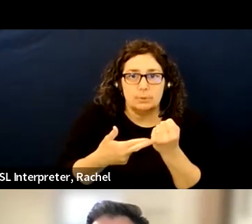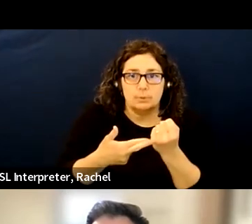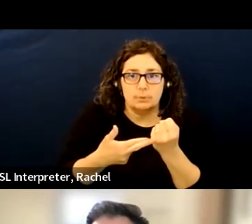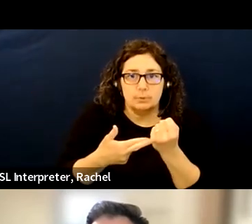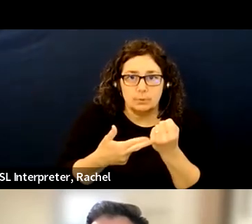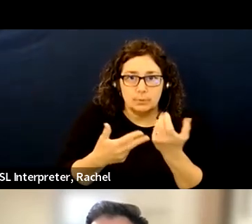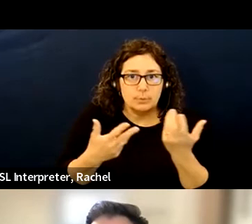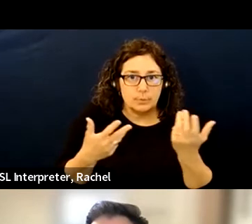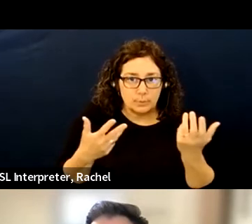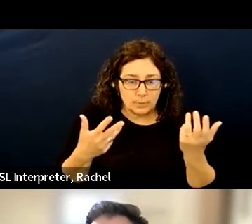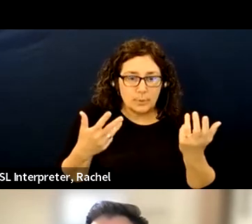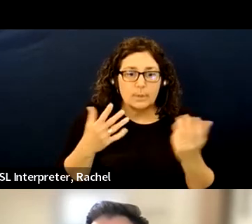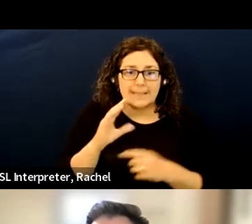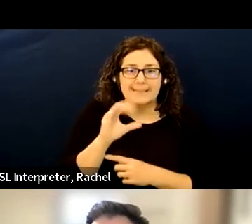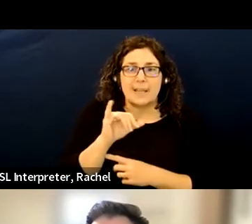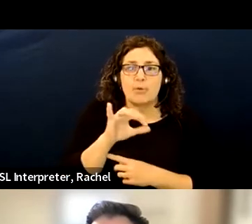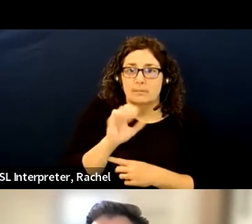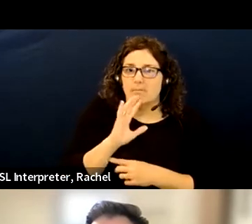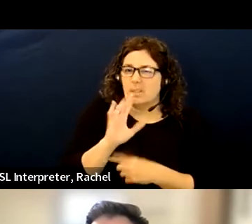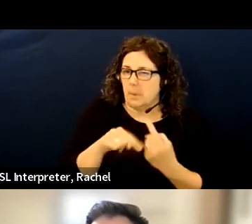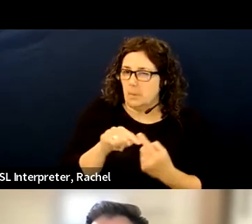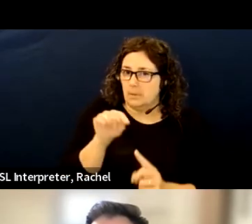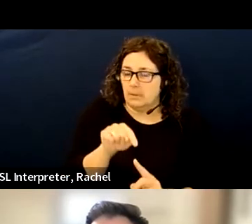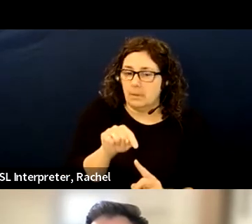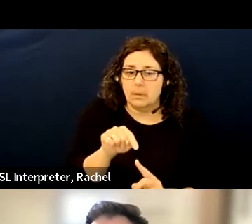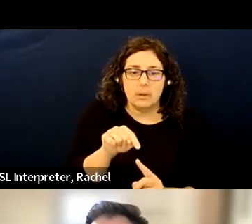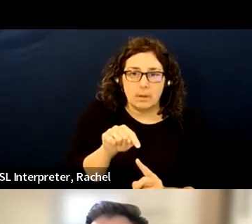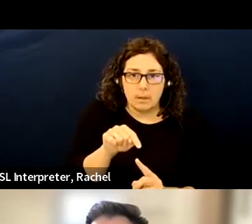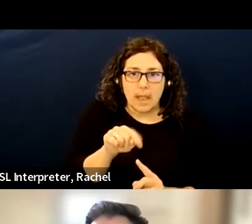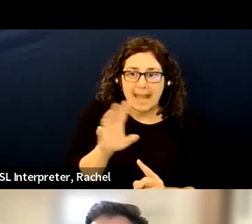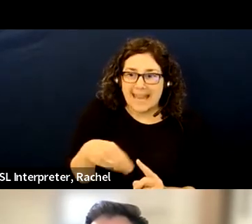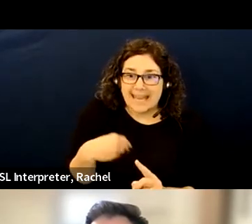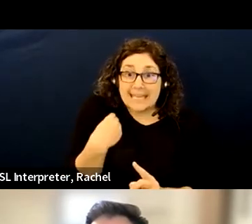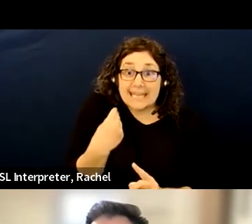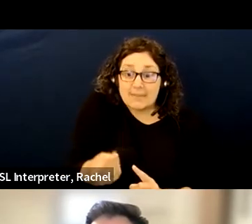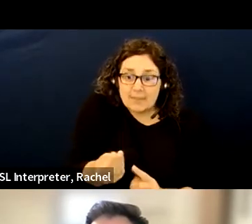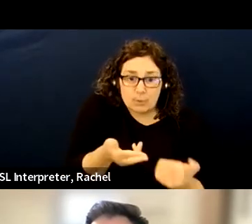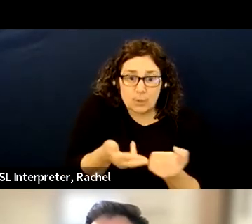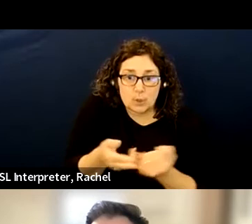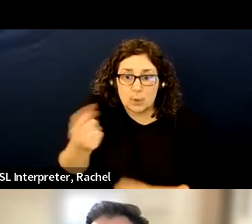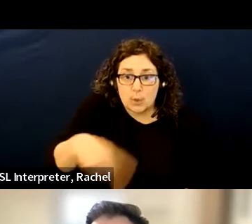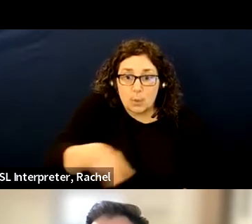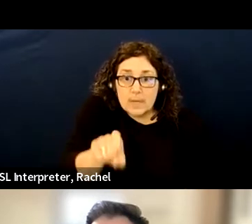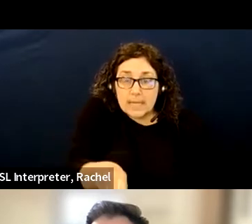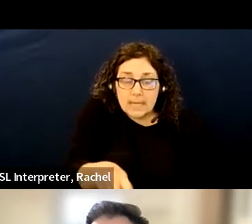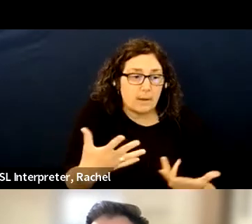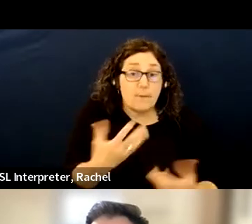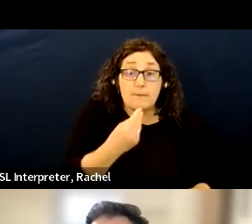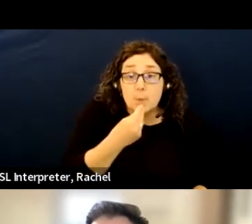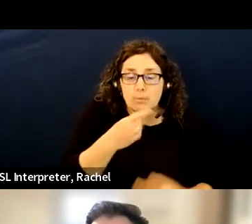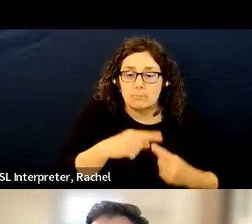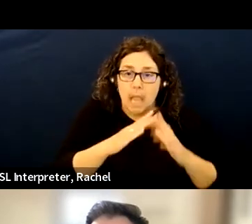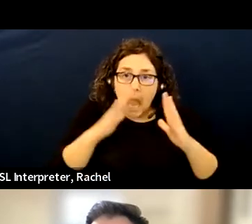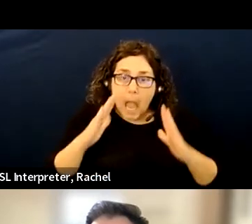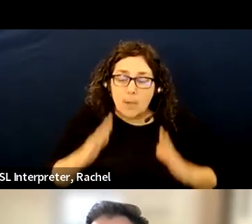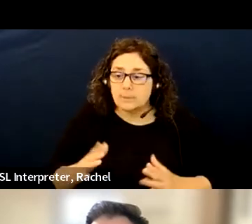as Cyrus Marcus Wares talks about, giving it to what is actually needed, be it housing, be it food, be it